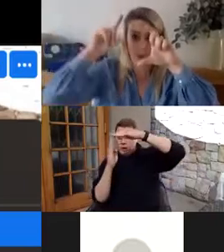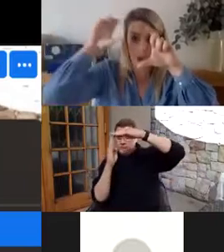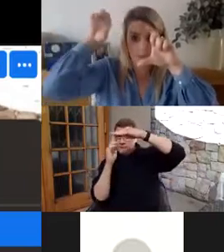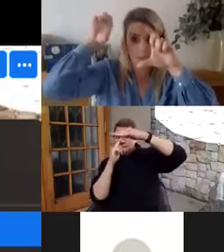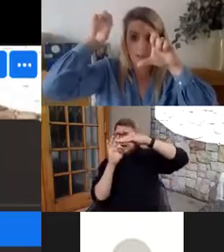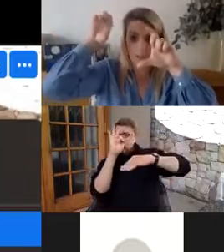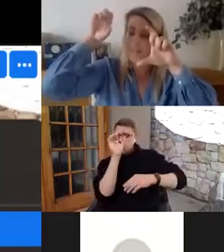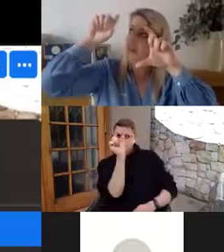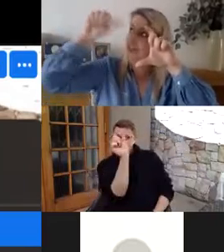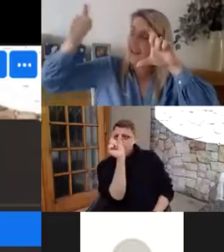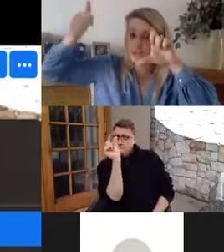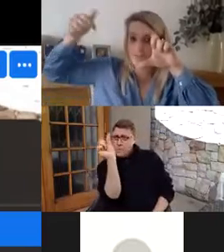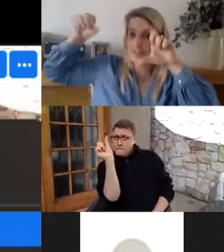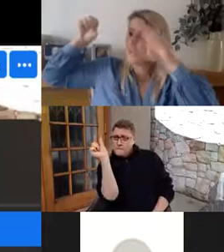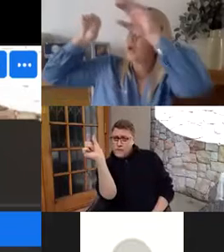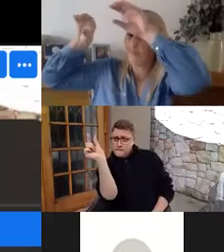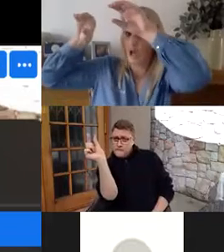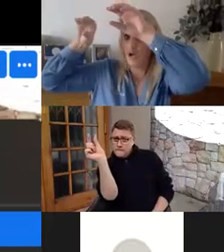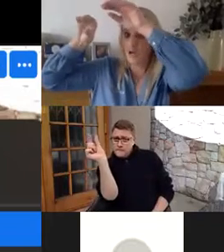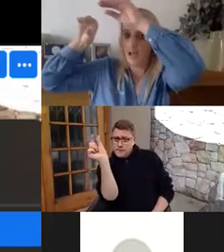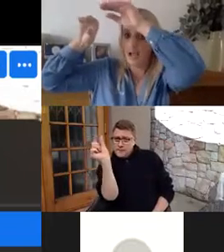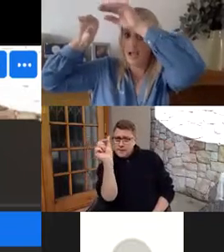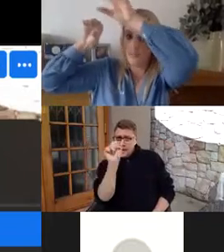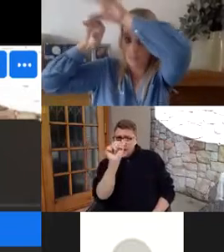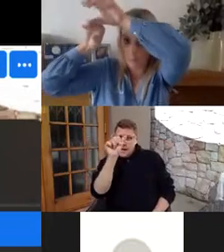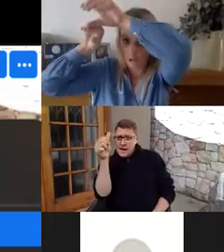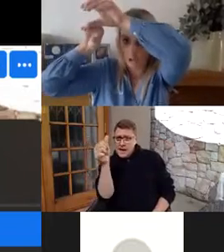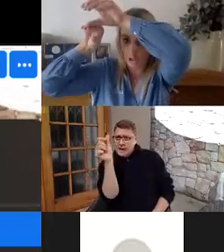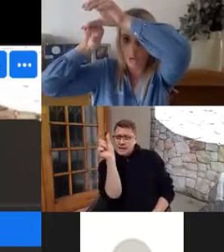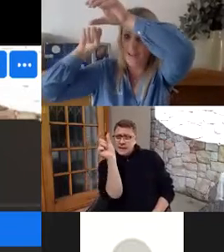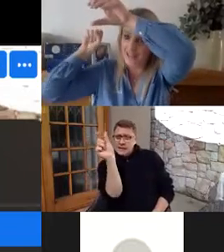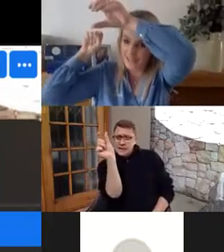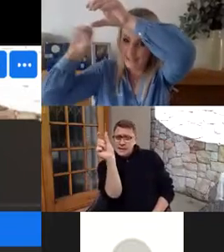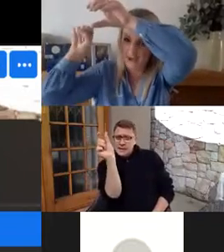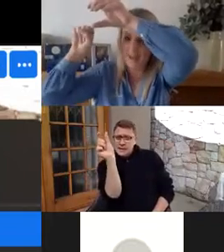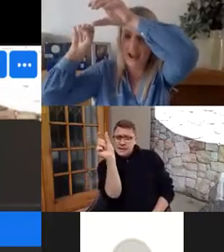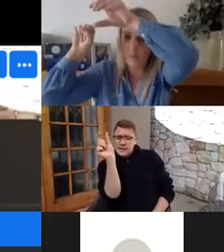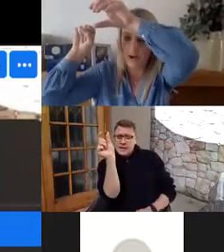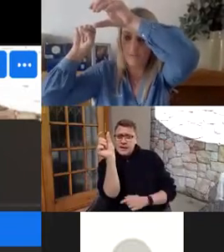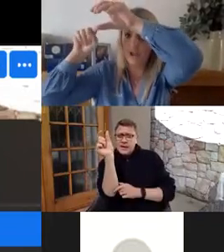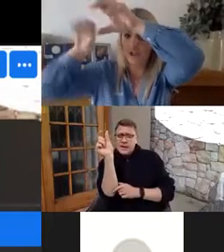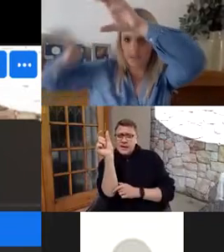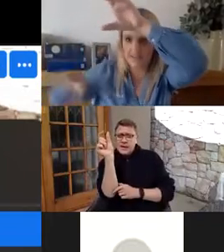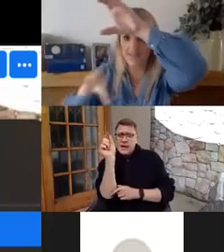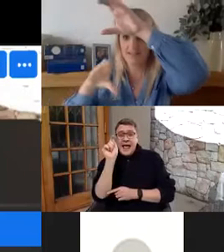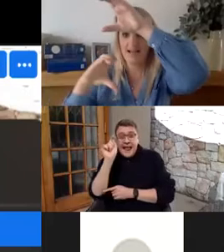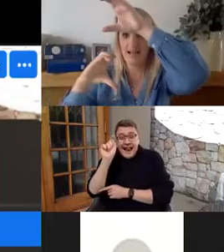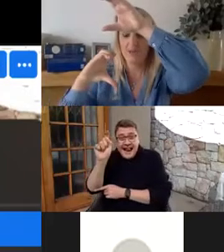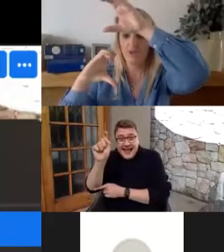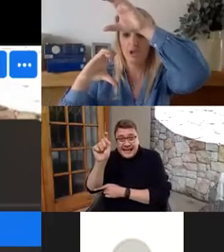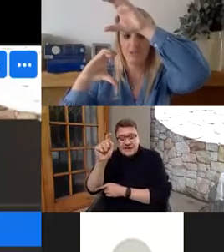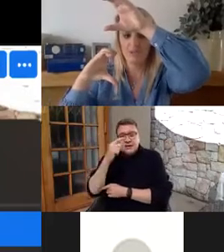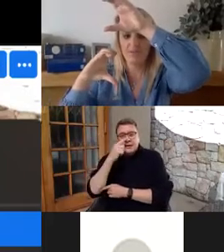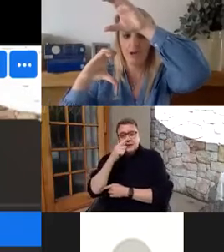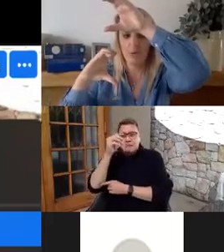1 block, then next to it a block with a block on top if you click on that one, you'll see the sign